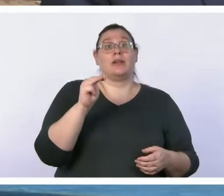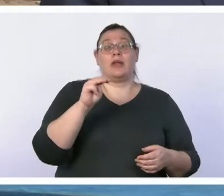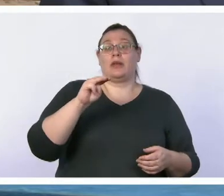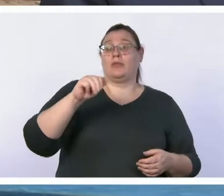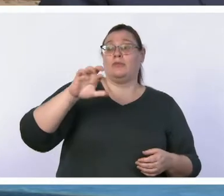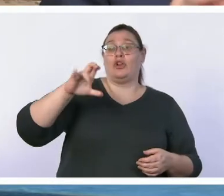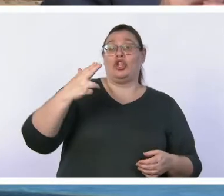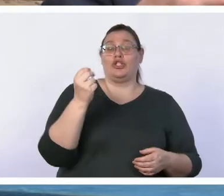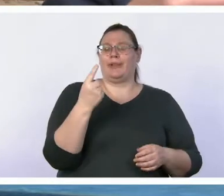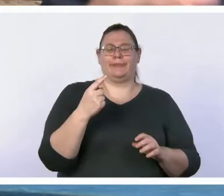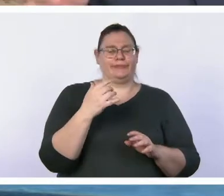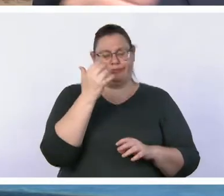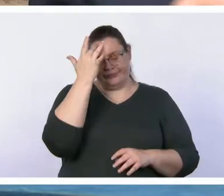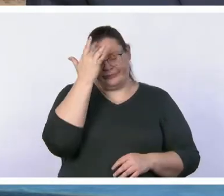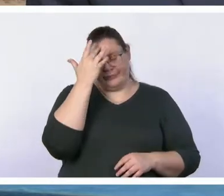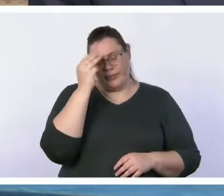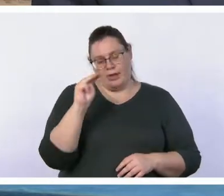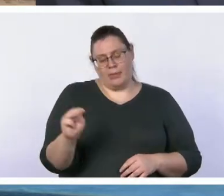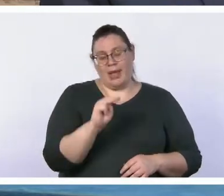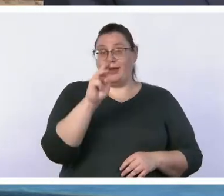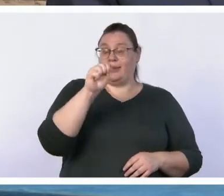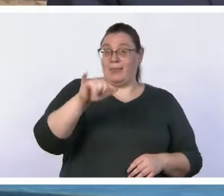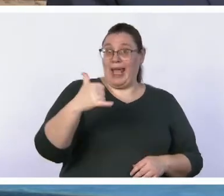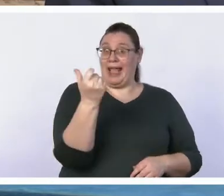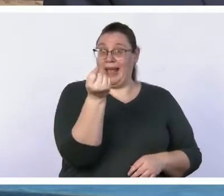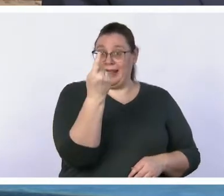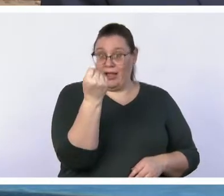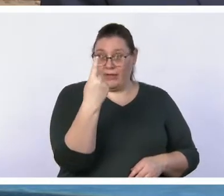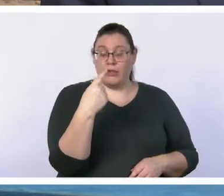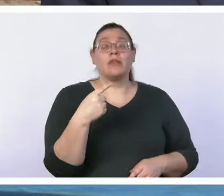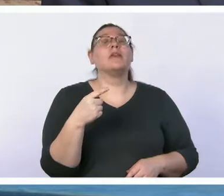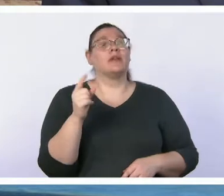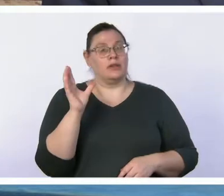May 11th. We'll be having